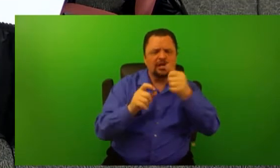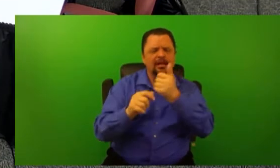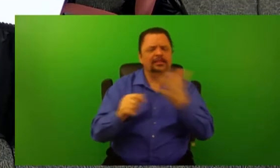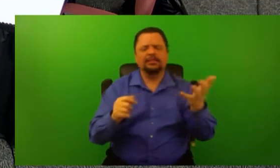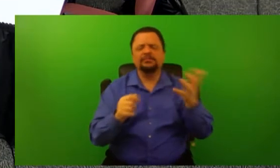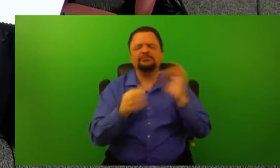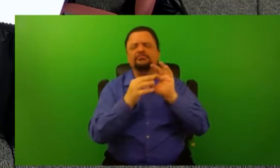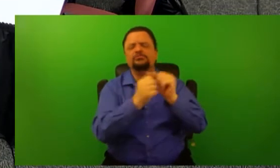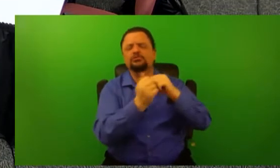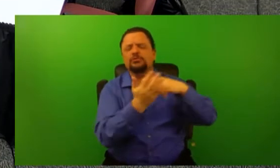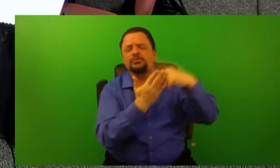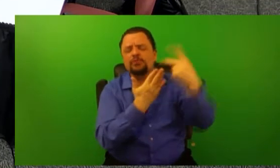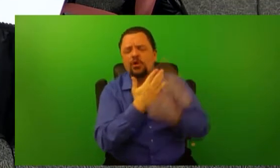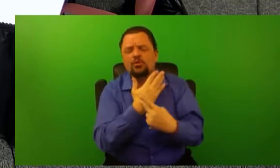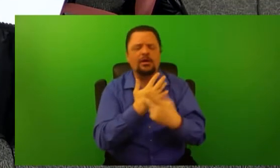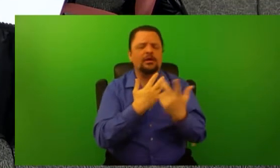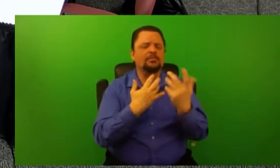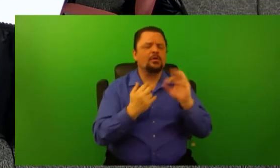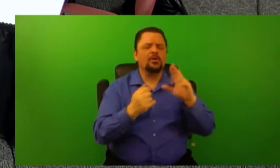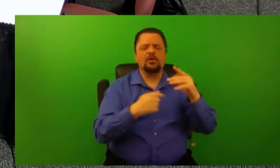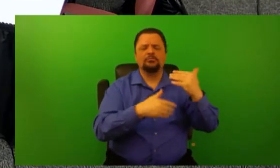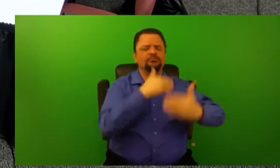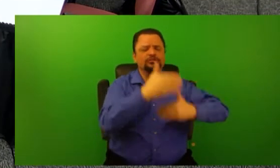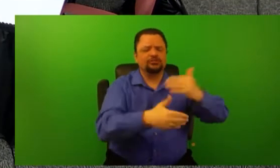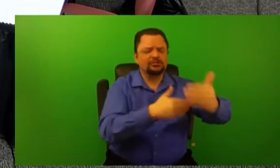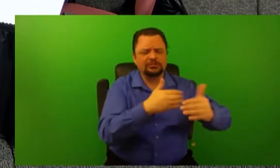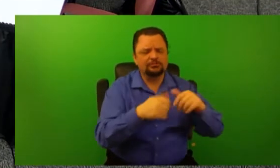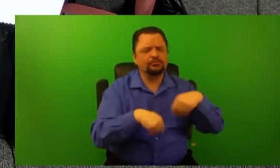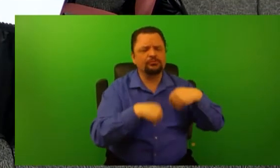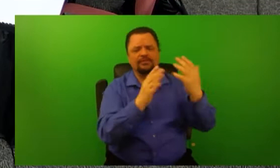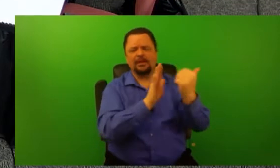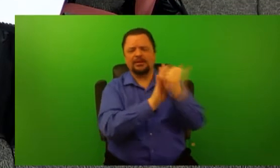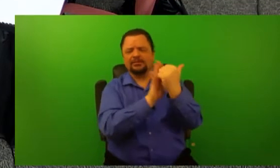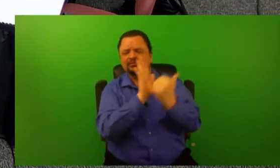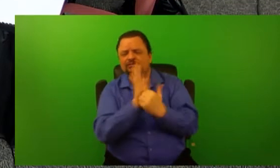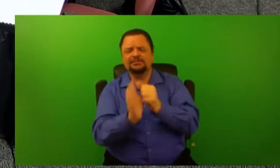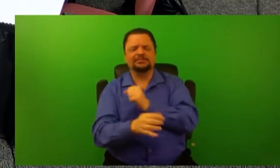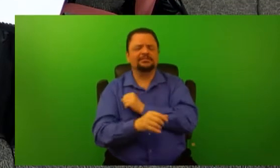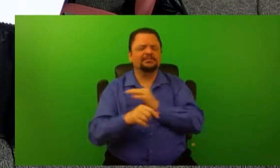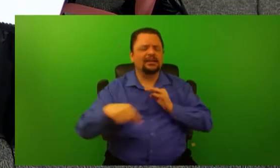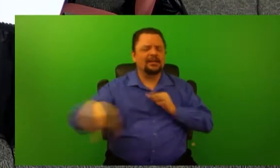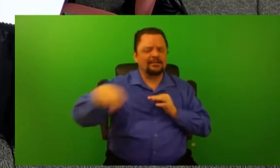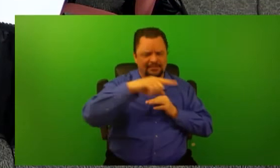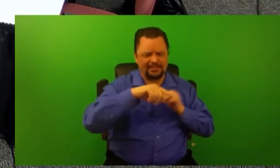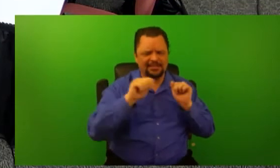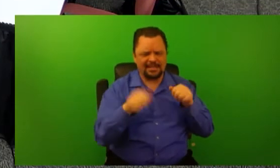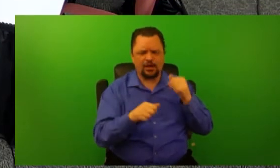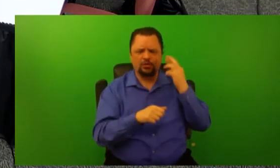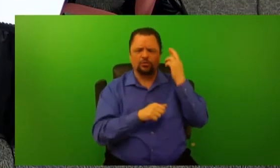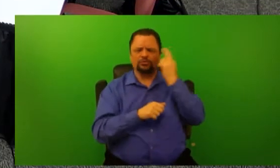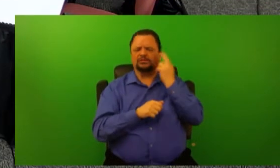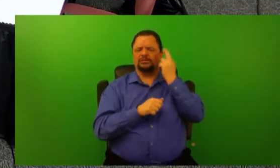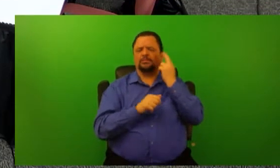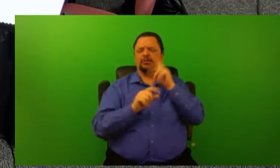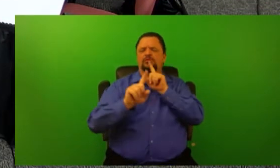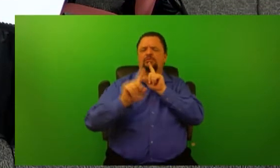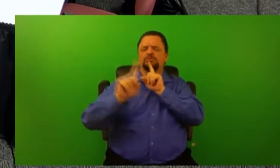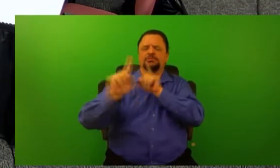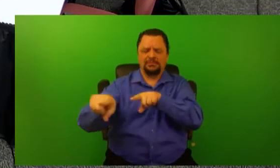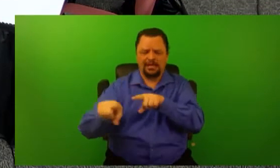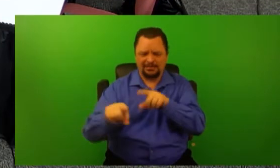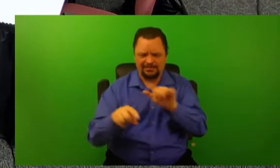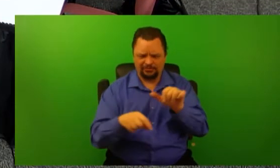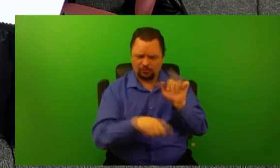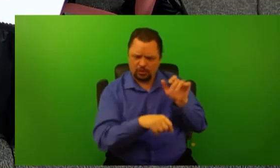as programming, that we provide agendas that staff can reasonably respond to, we will work with our team,